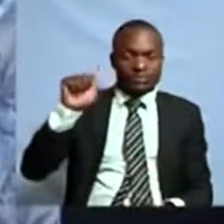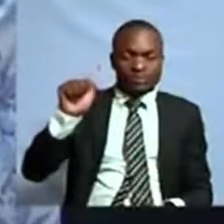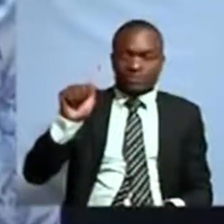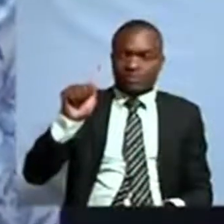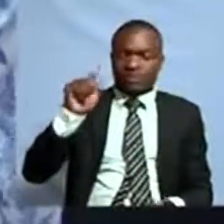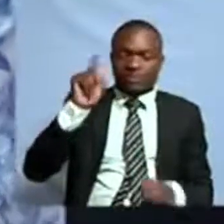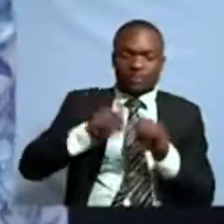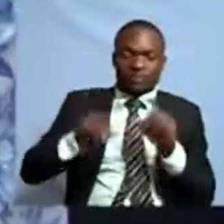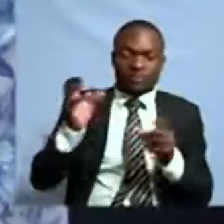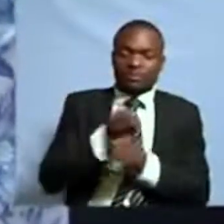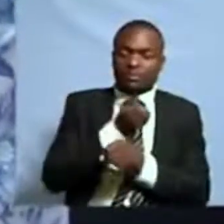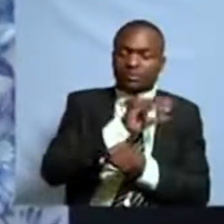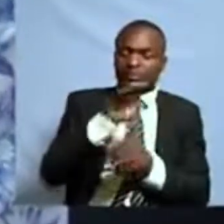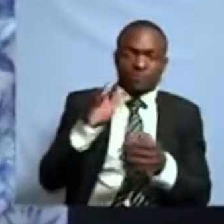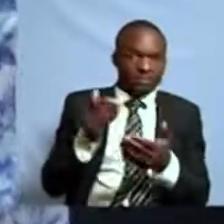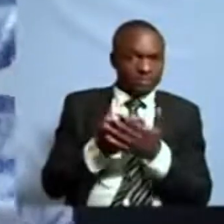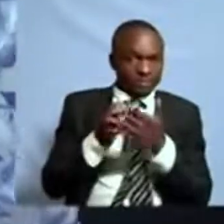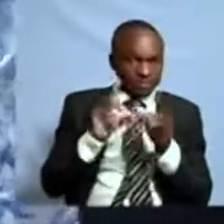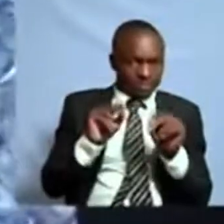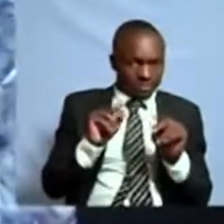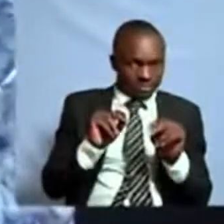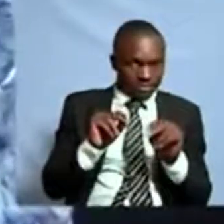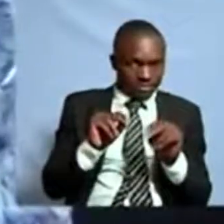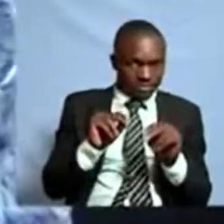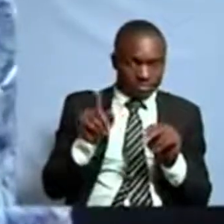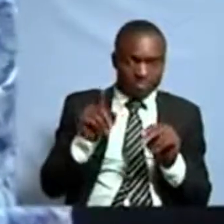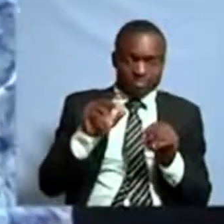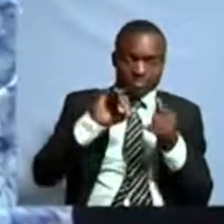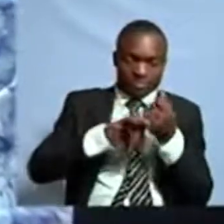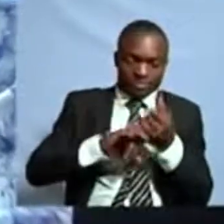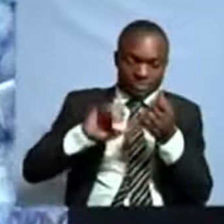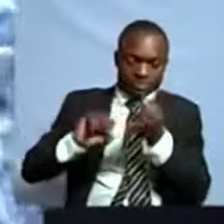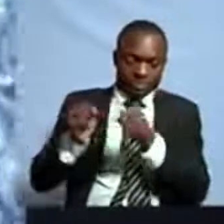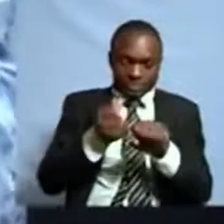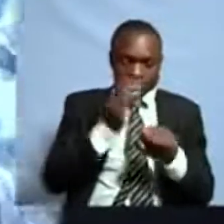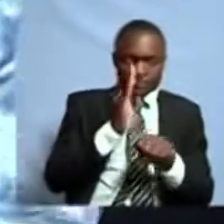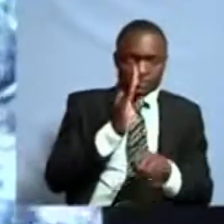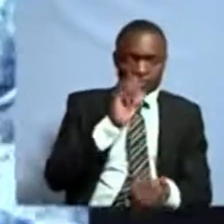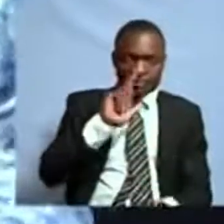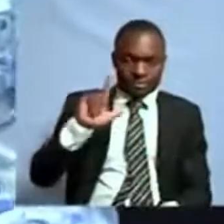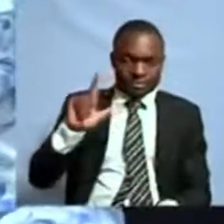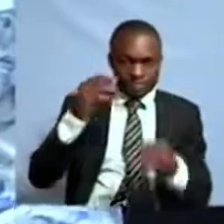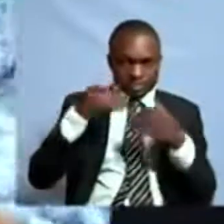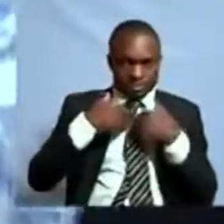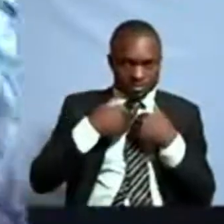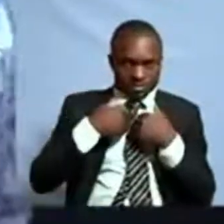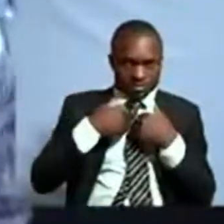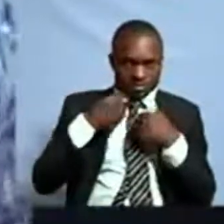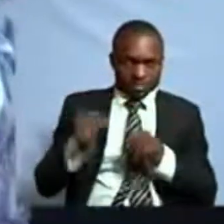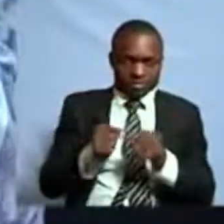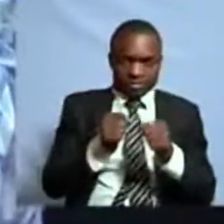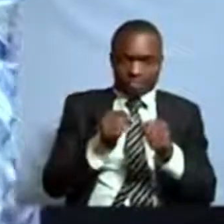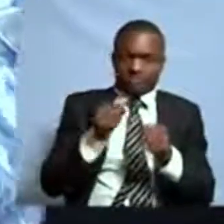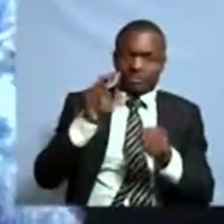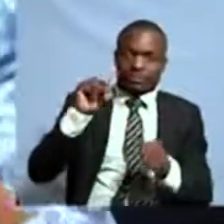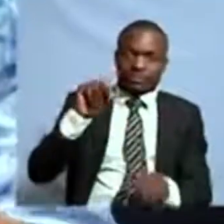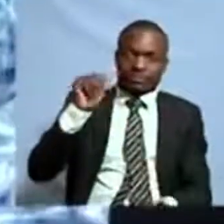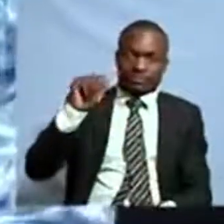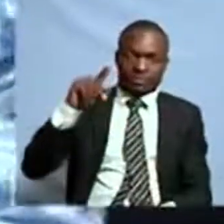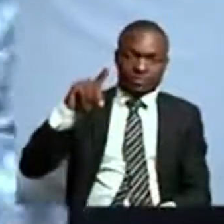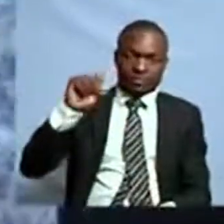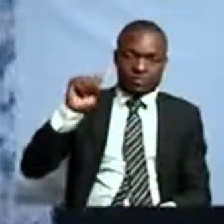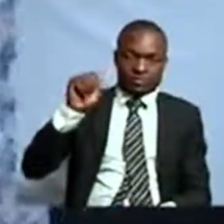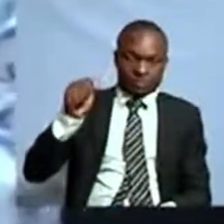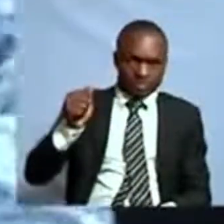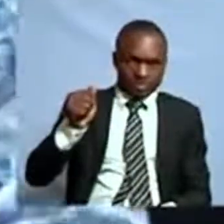exist contemporaneously. Then there was the Social Protection Bill, which had a tier system which said NAPSA on top, then